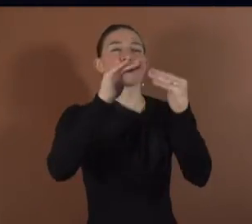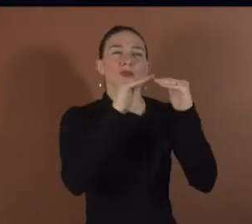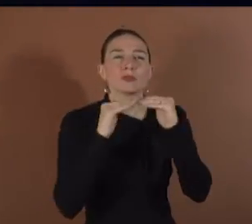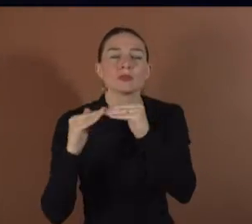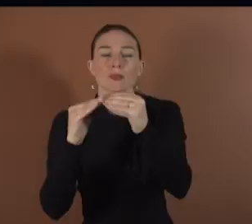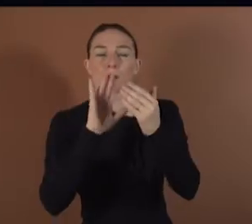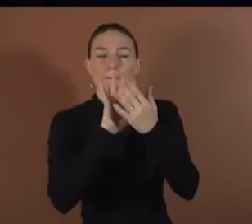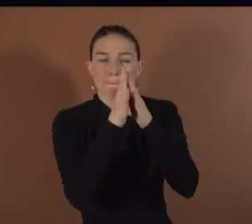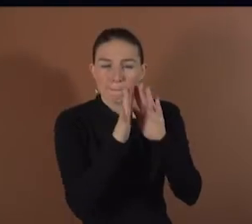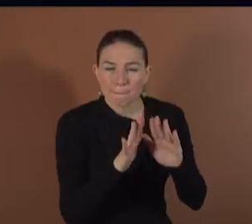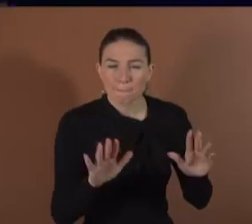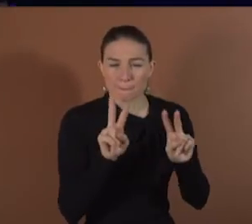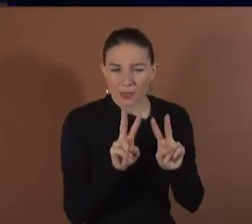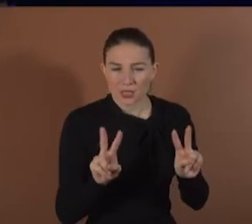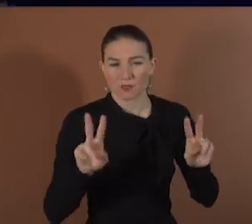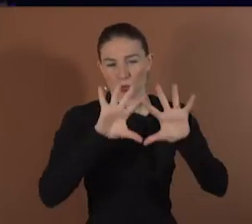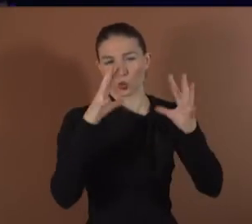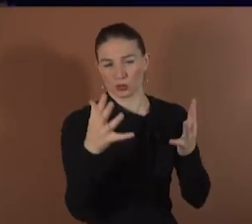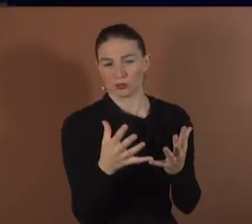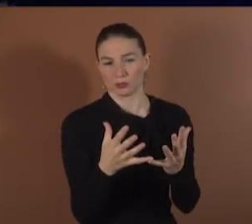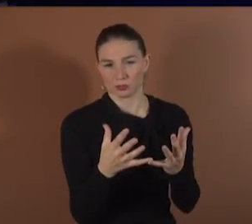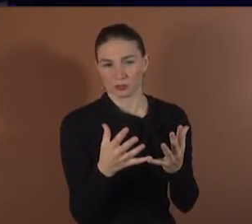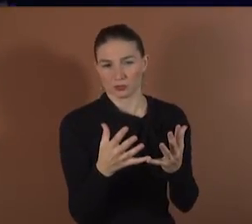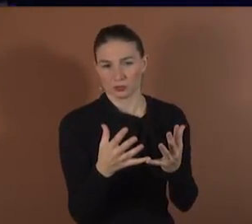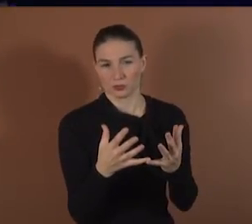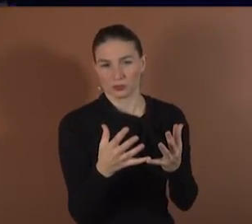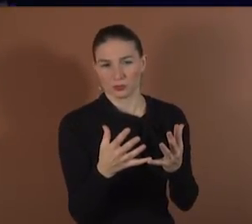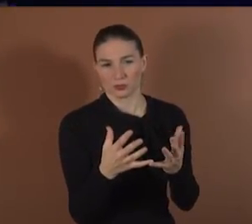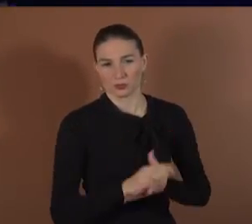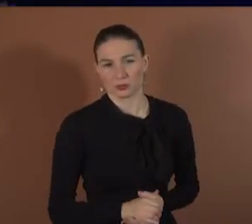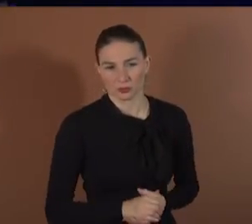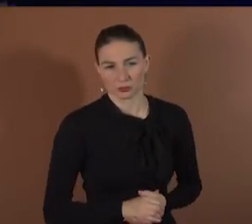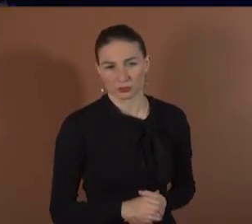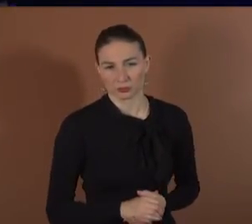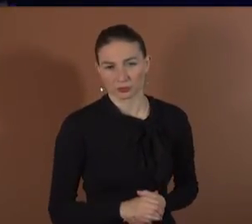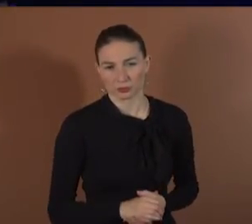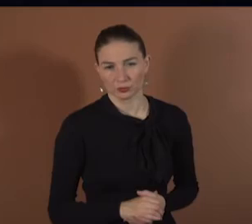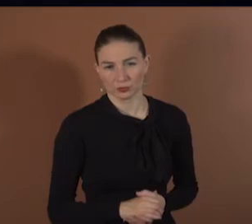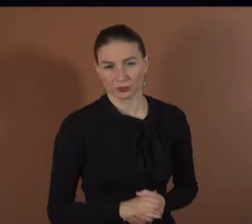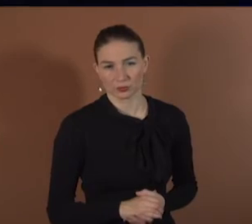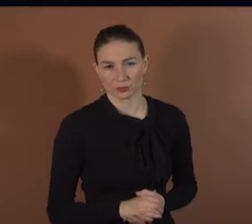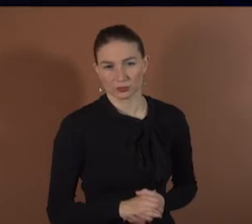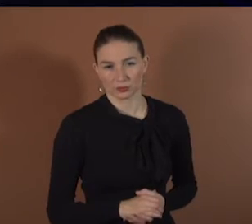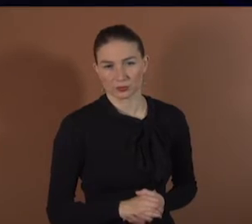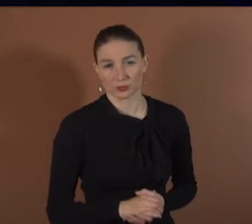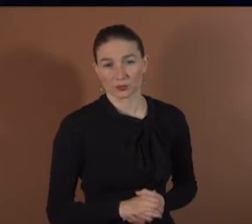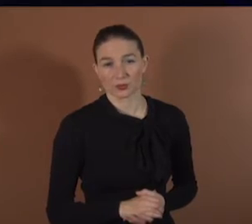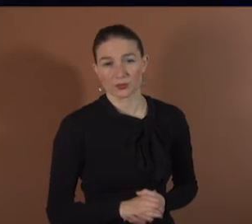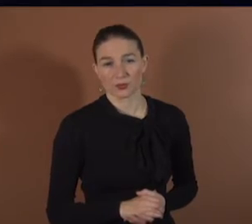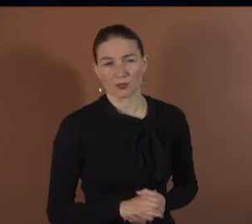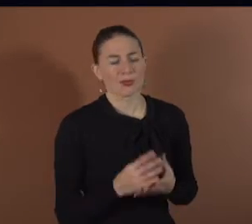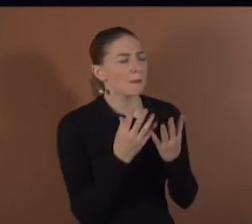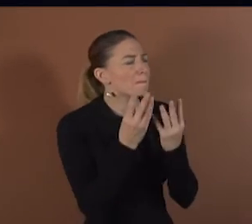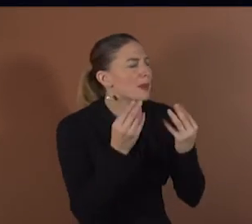Lenny's story tells us the immense power of the courage of